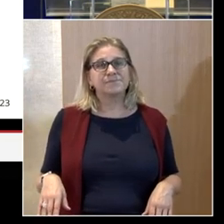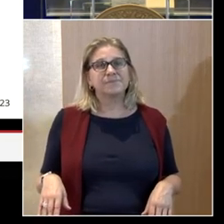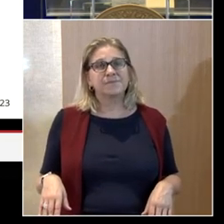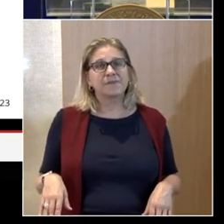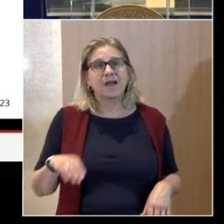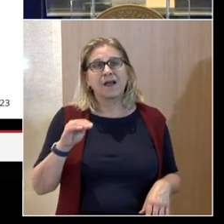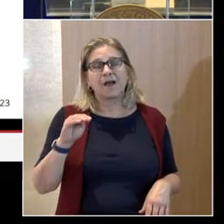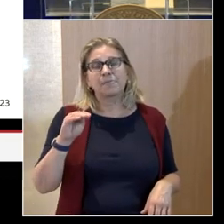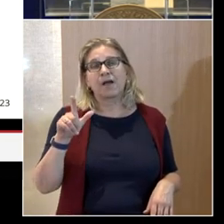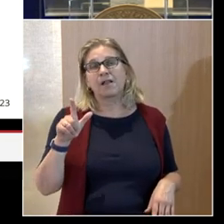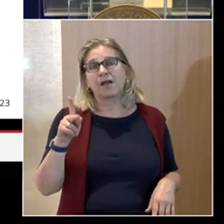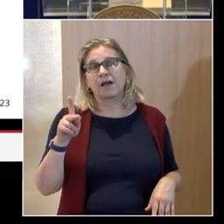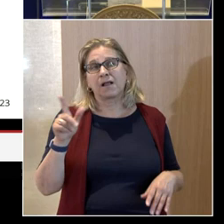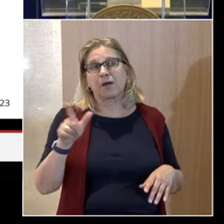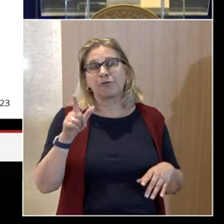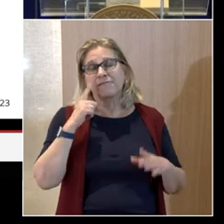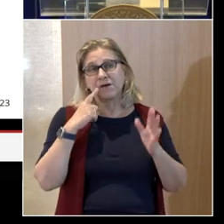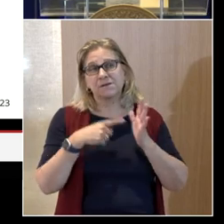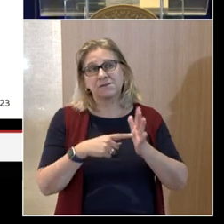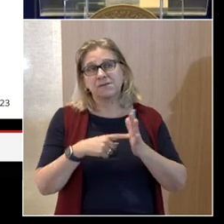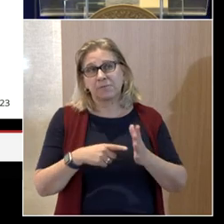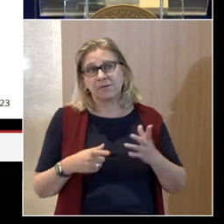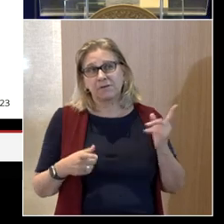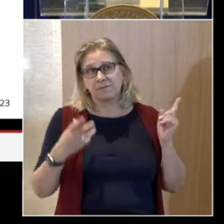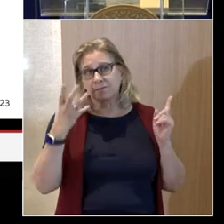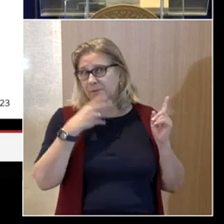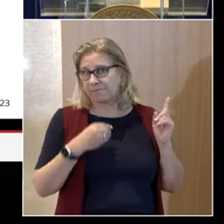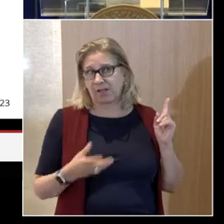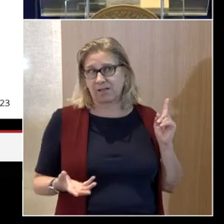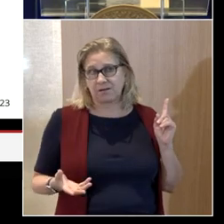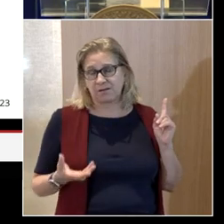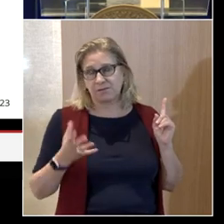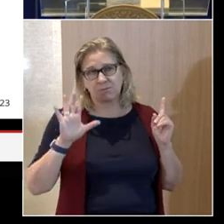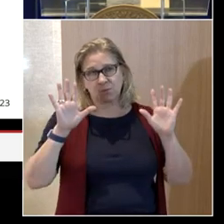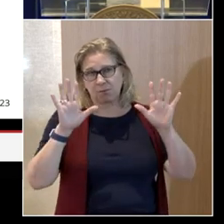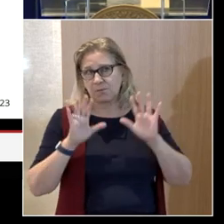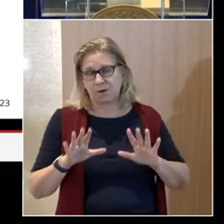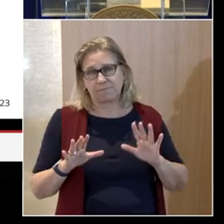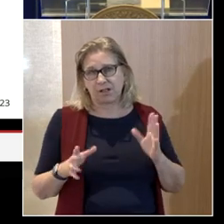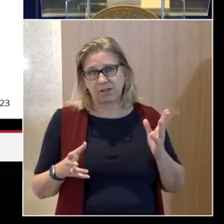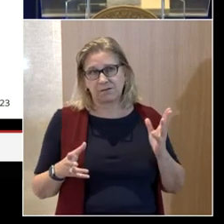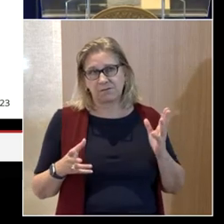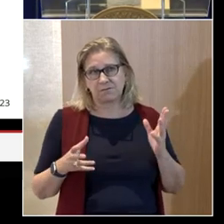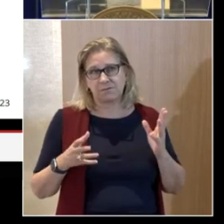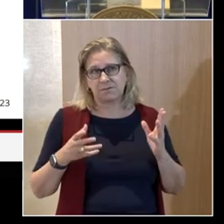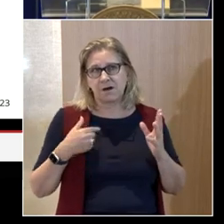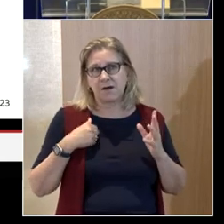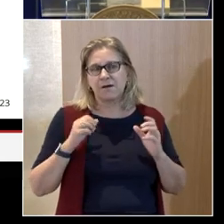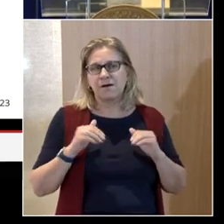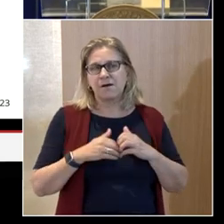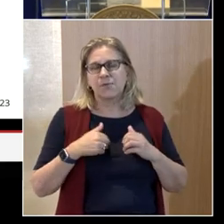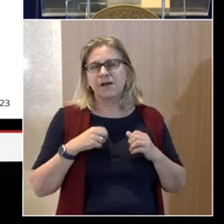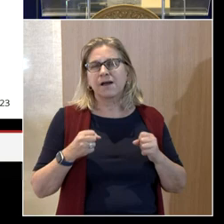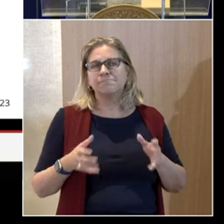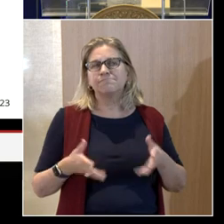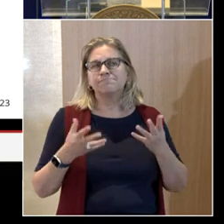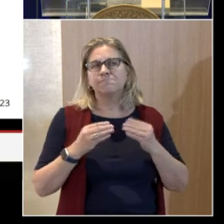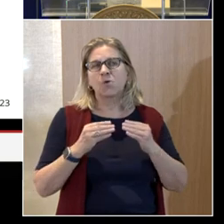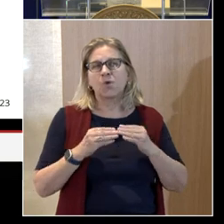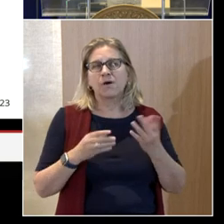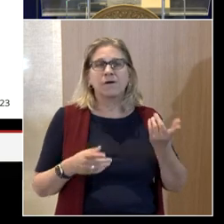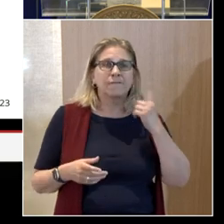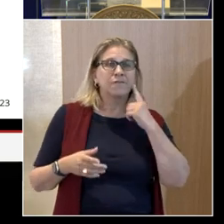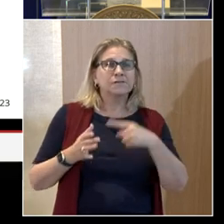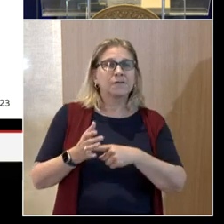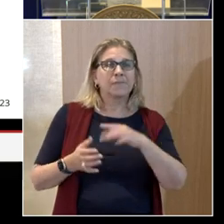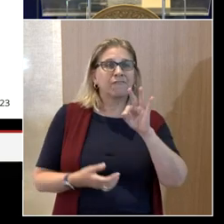and it's doing a lot of good work. And how can we build on that? How can Franklin Park be a place that is a